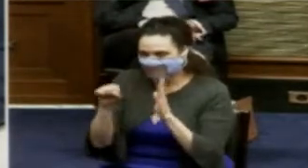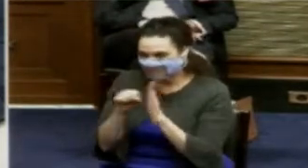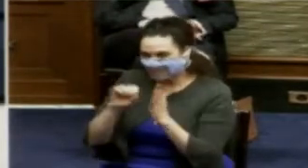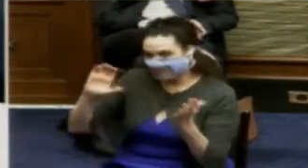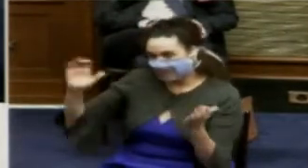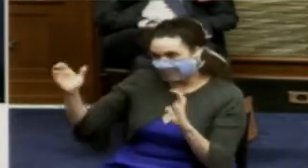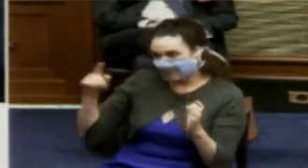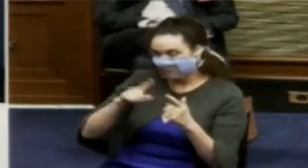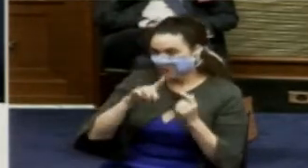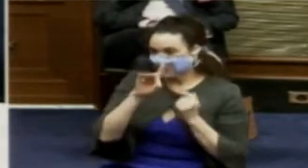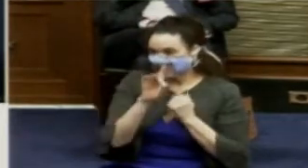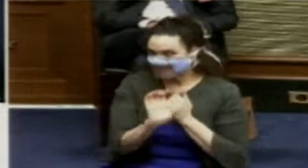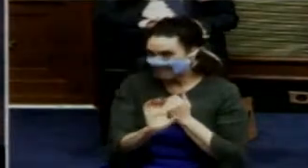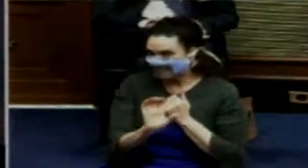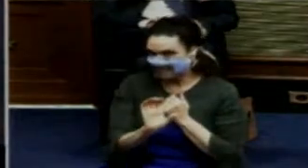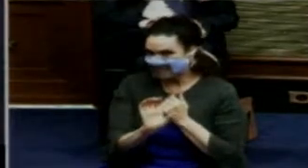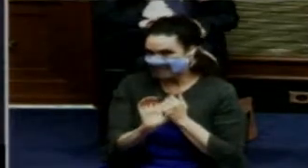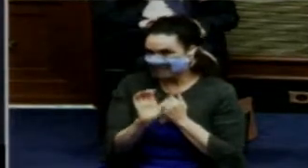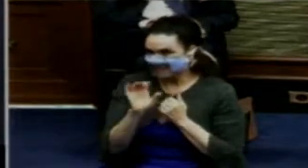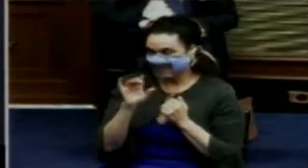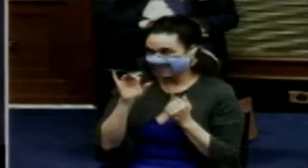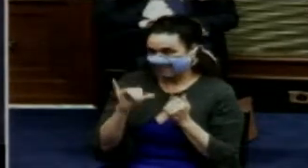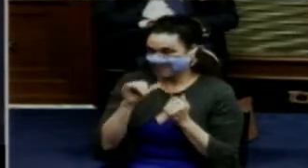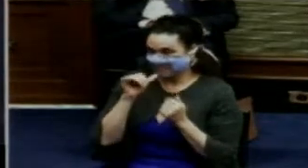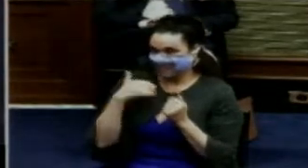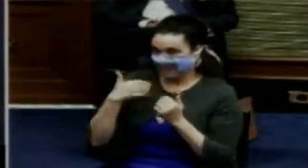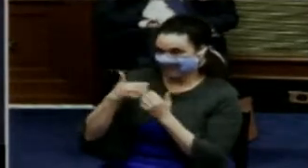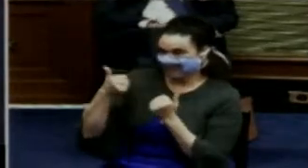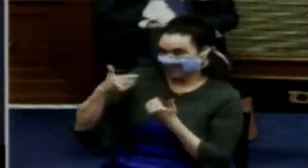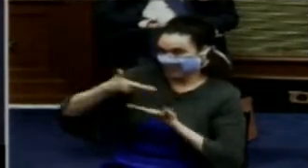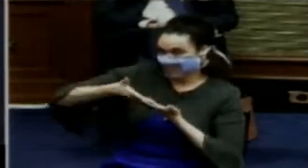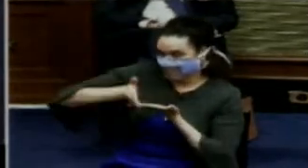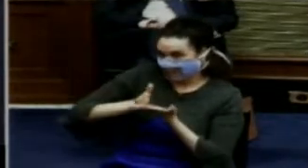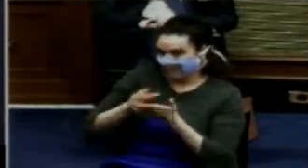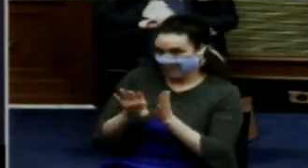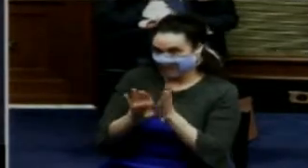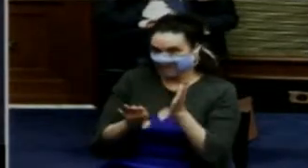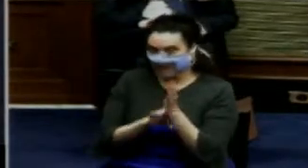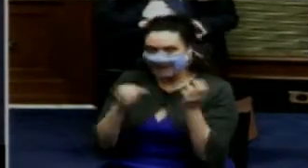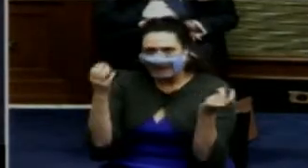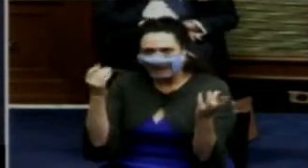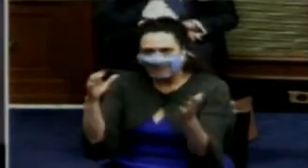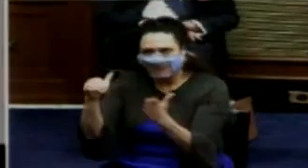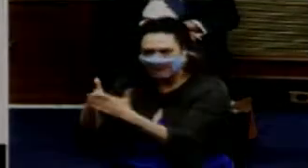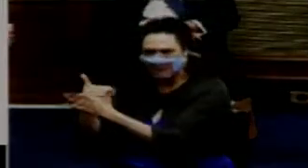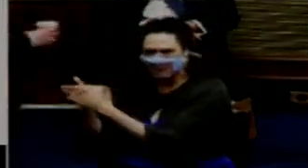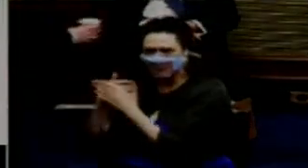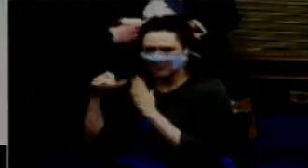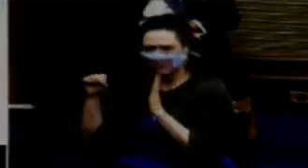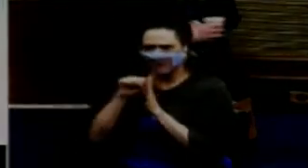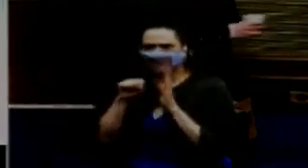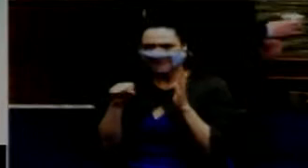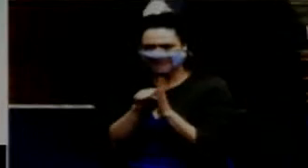does. Well, let me ask you this, Mr. Smith. How many new states have been admitted to?